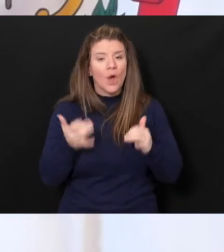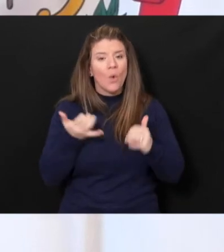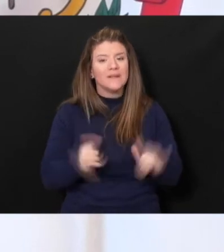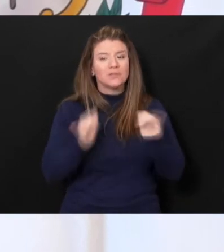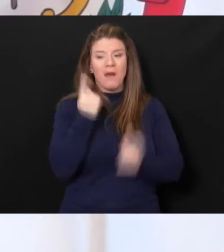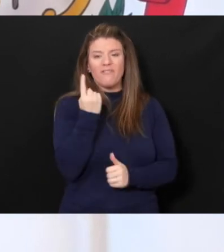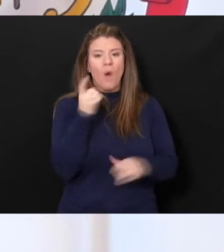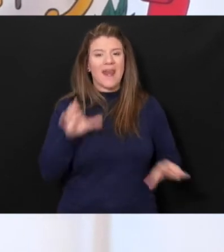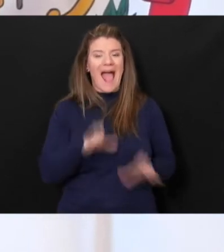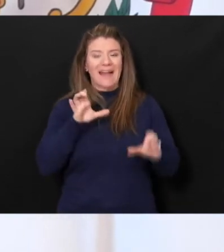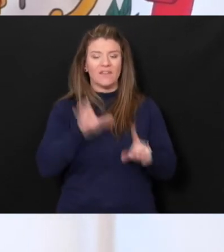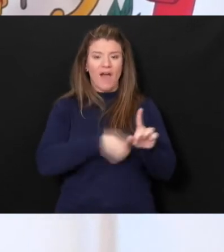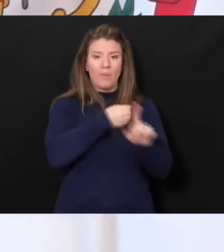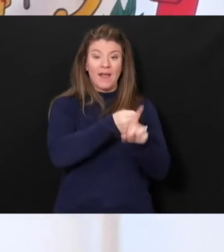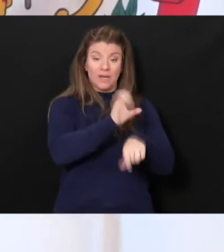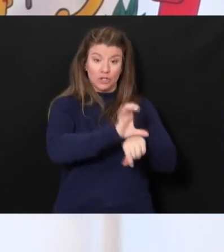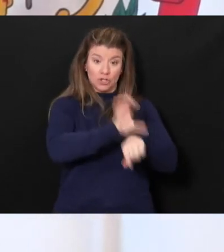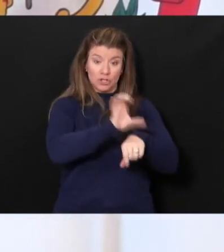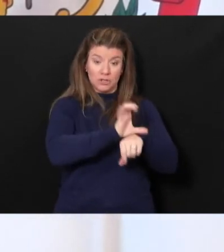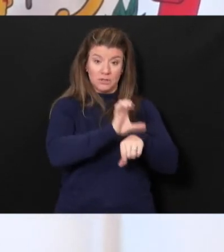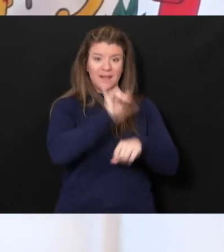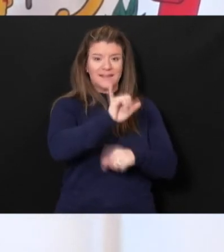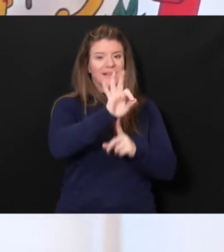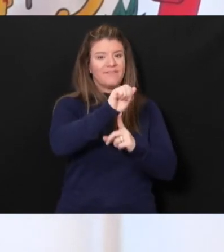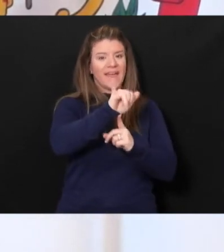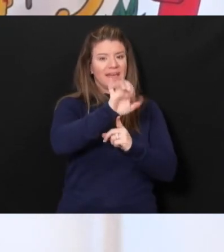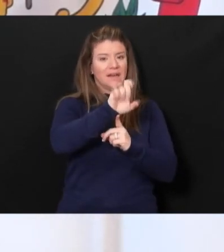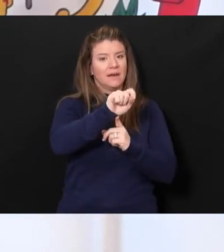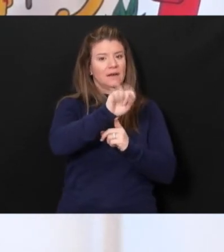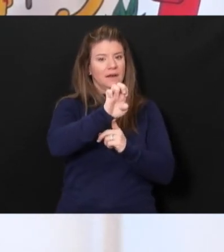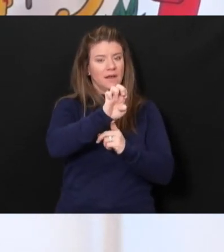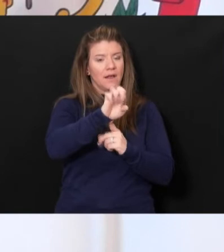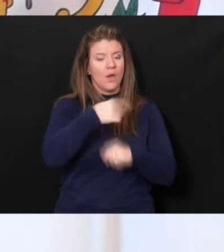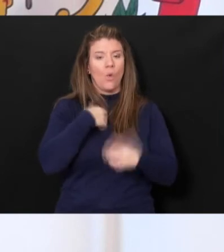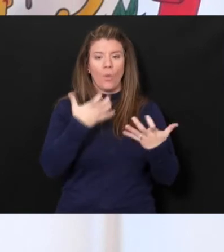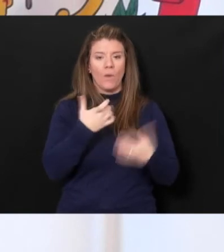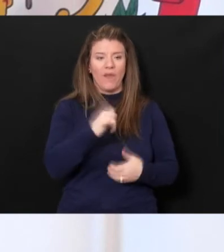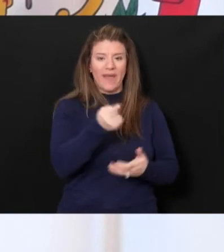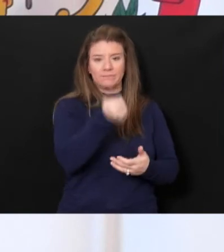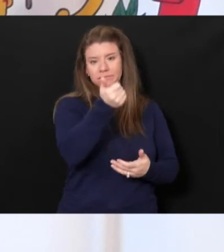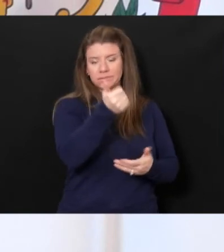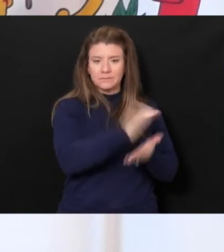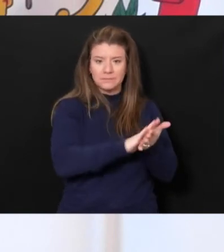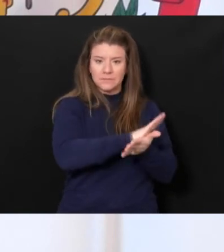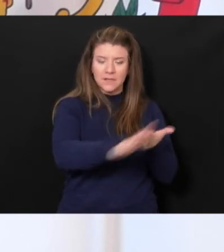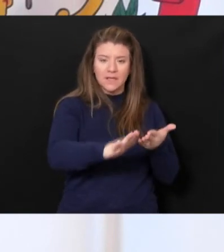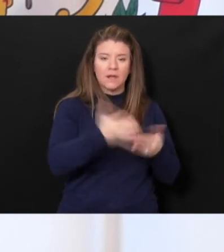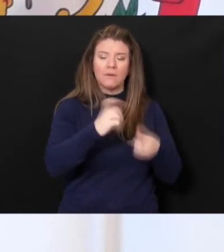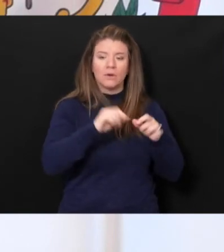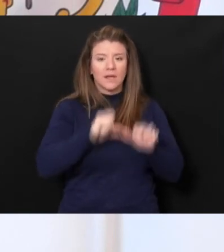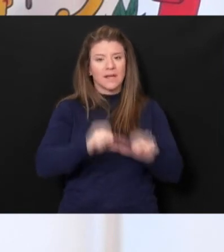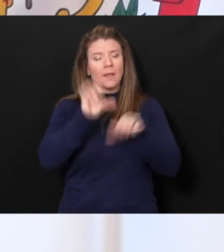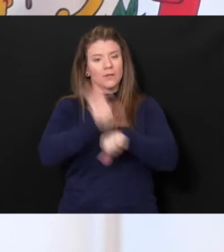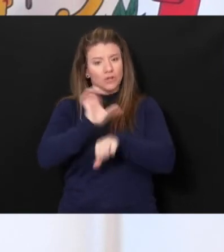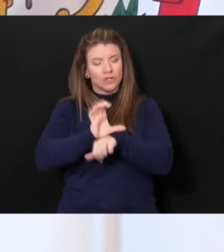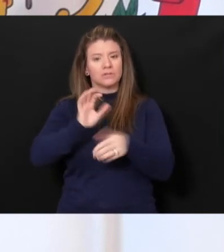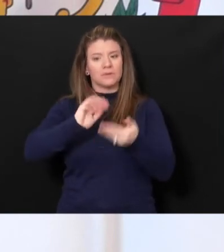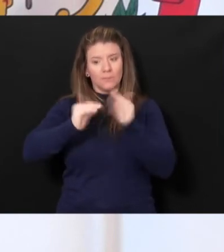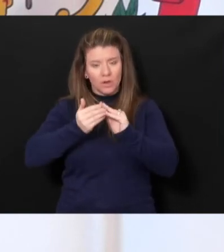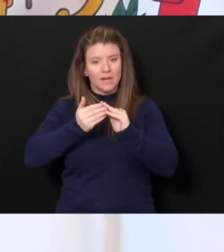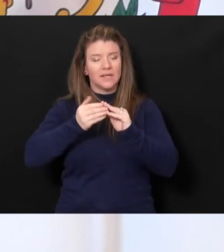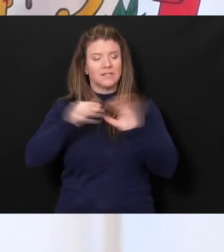active outbreak in our church community. That's in Fayette County. We want to get that cleaned up, and we want to continue in our church community to